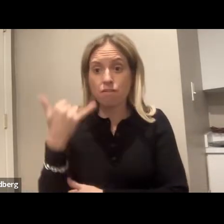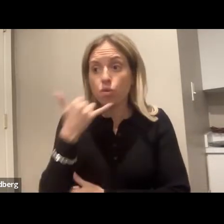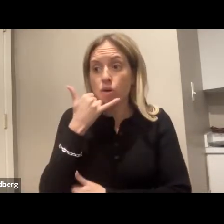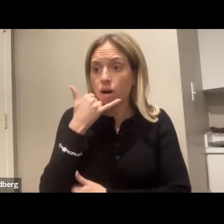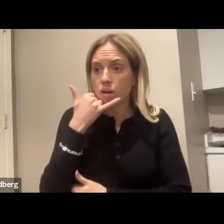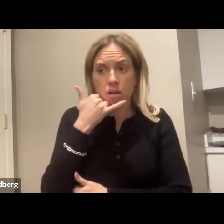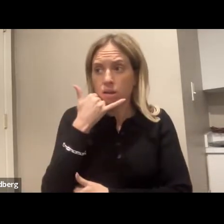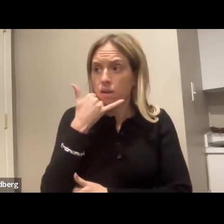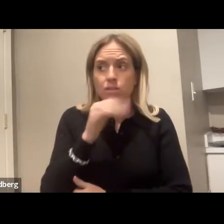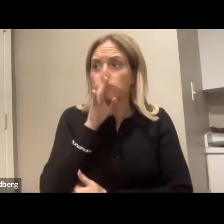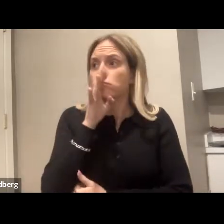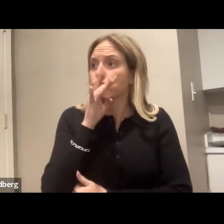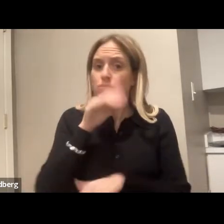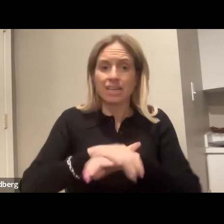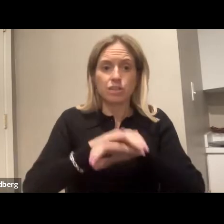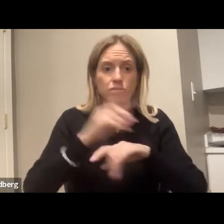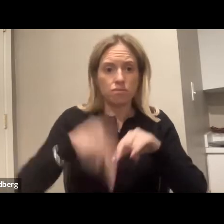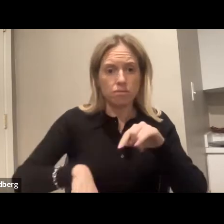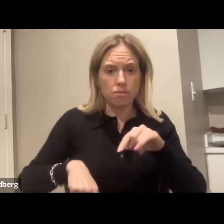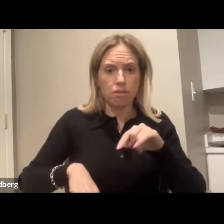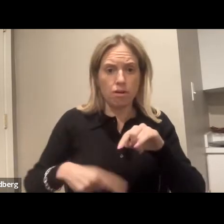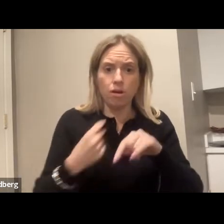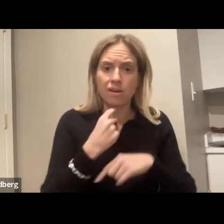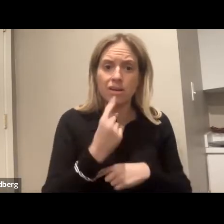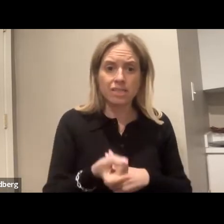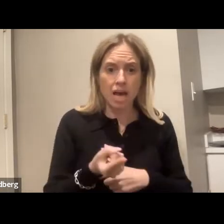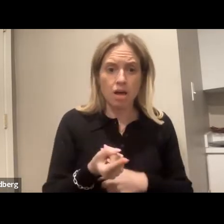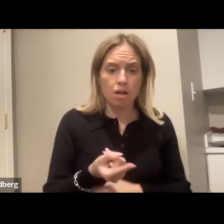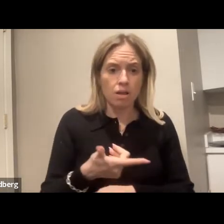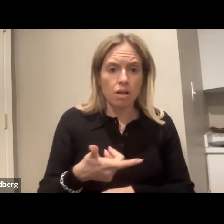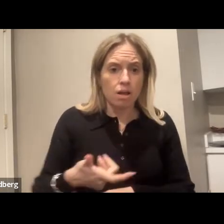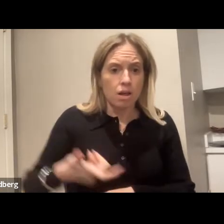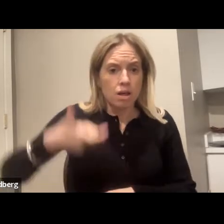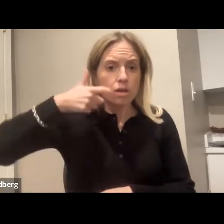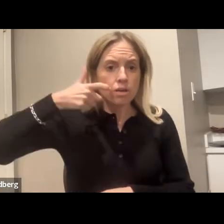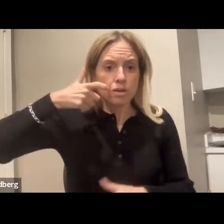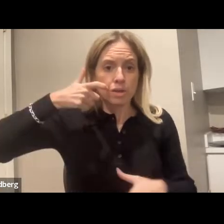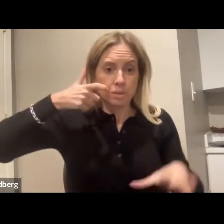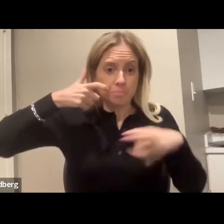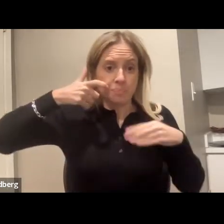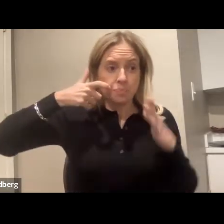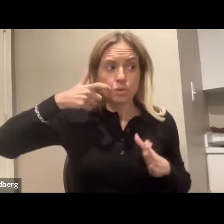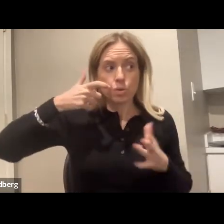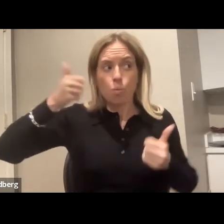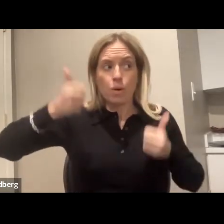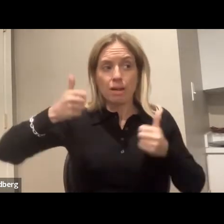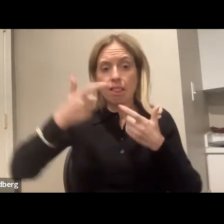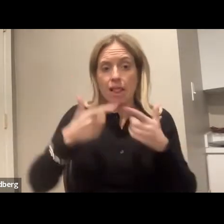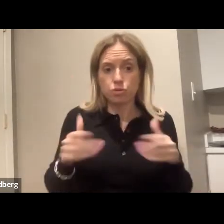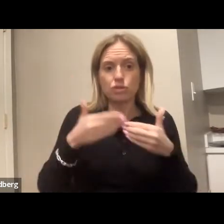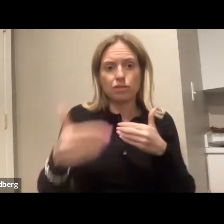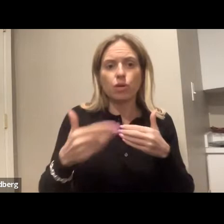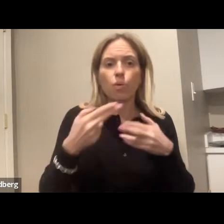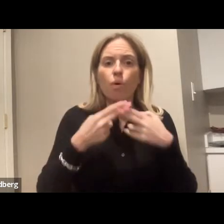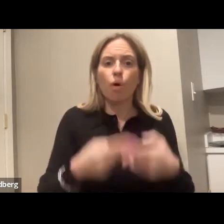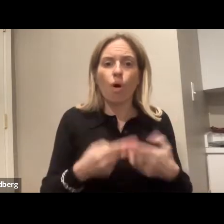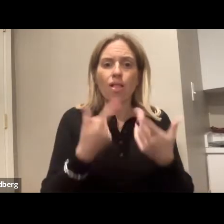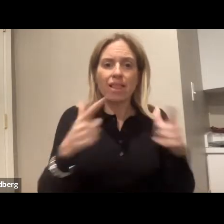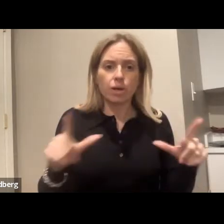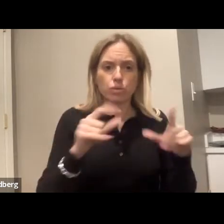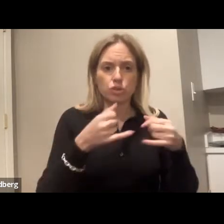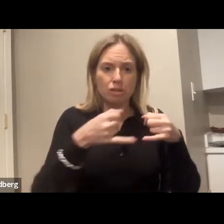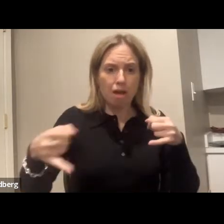they tell the call taker whatever language they need. They then call the language line and they